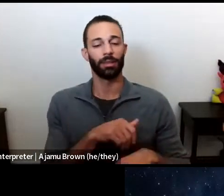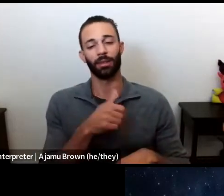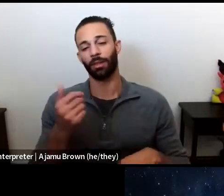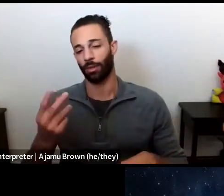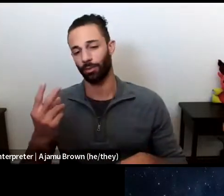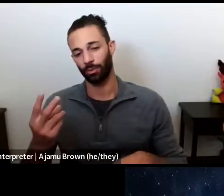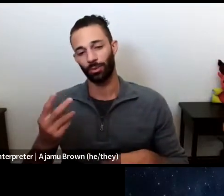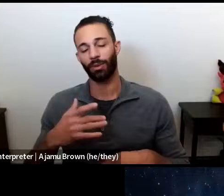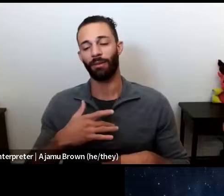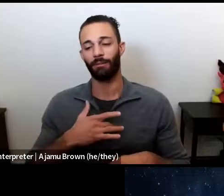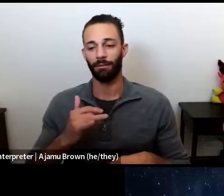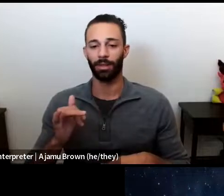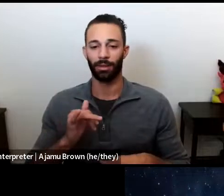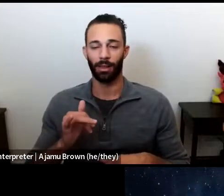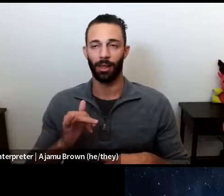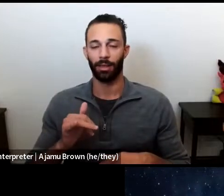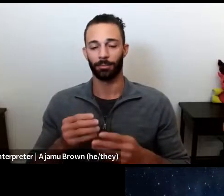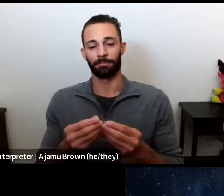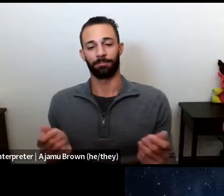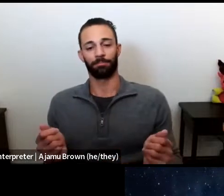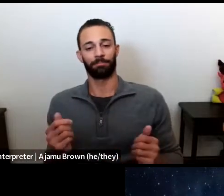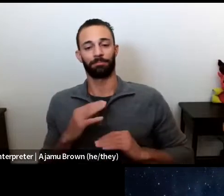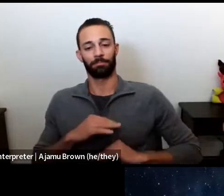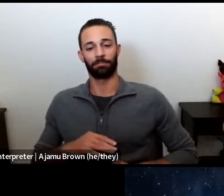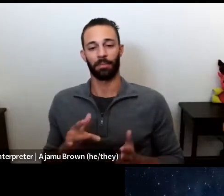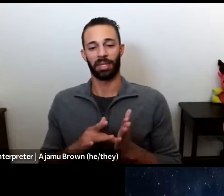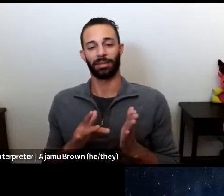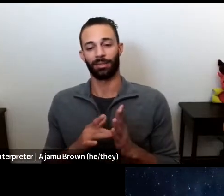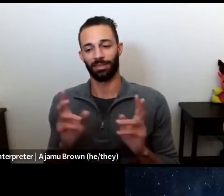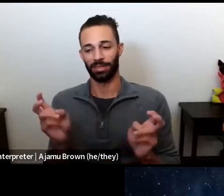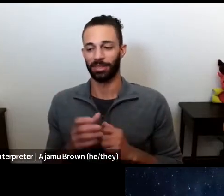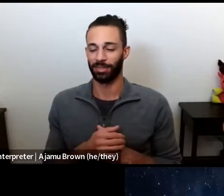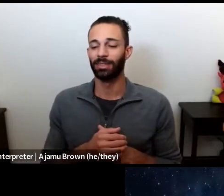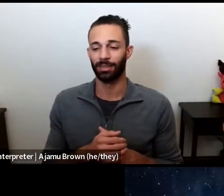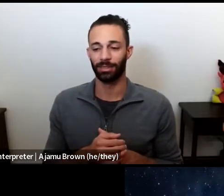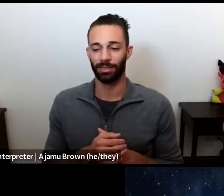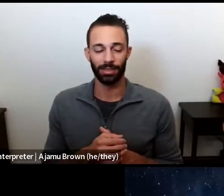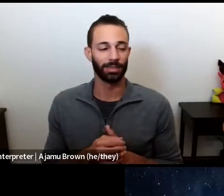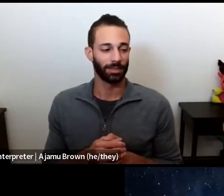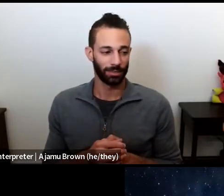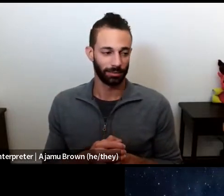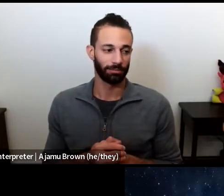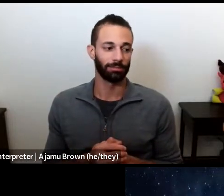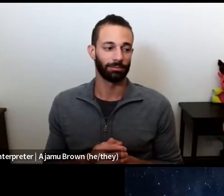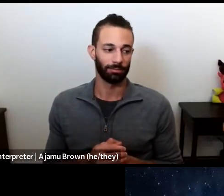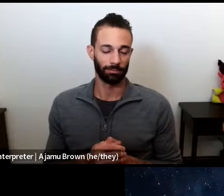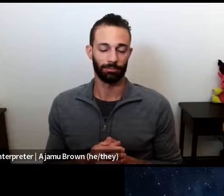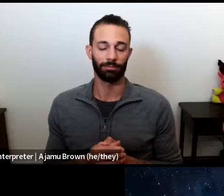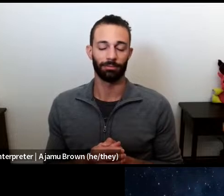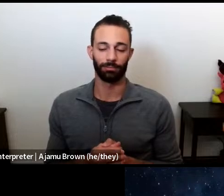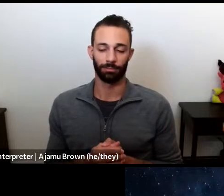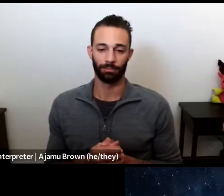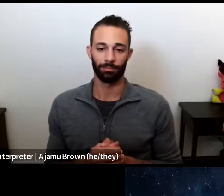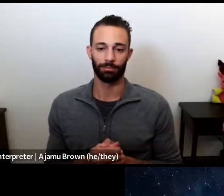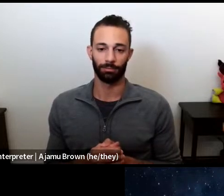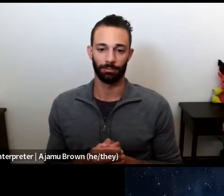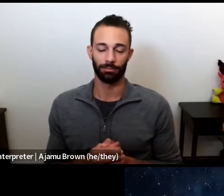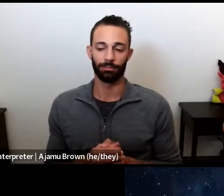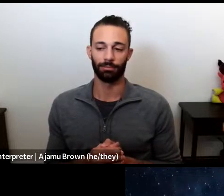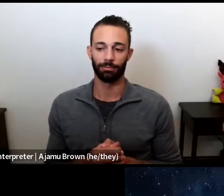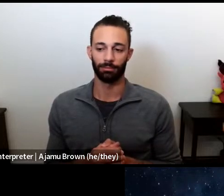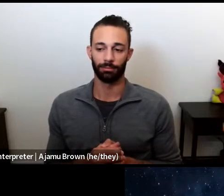more like the medicine for you. Of course, y'all did, I swear. So,